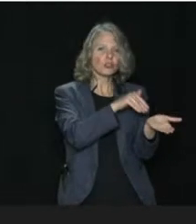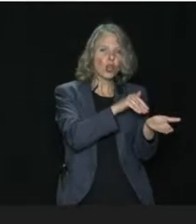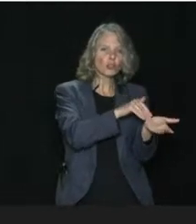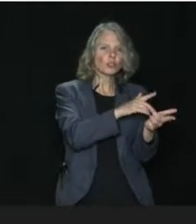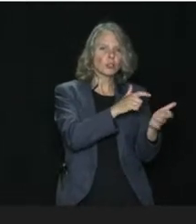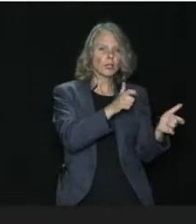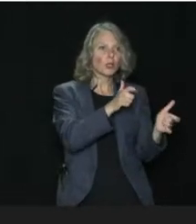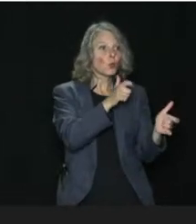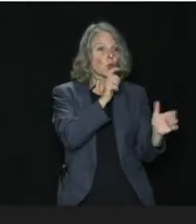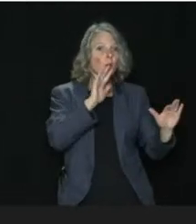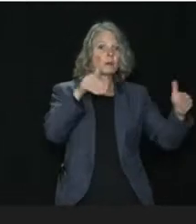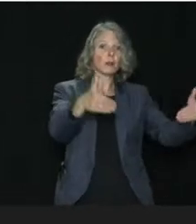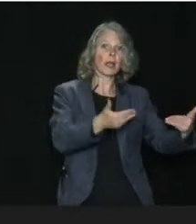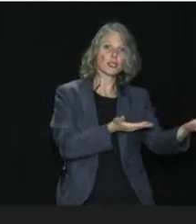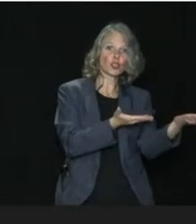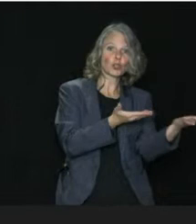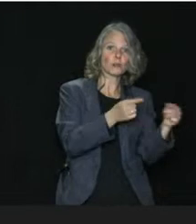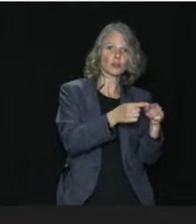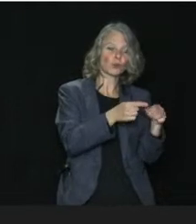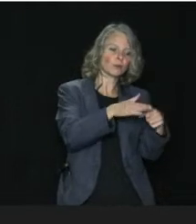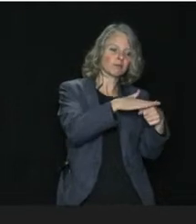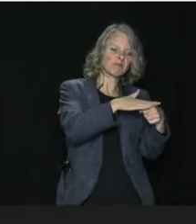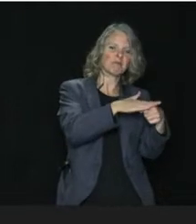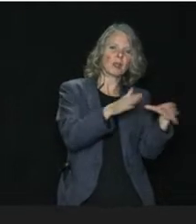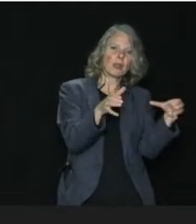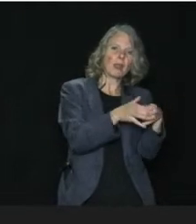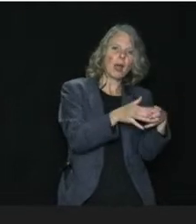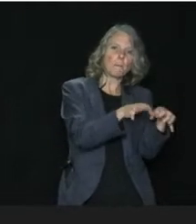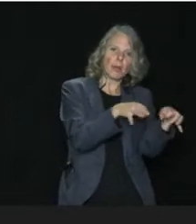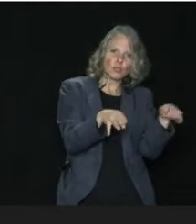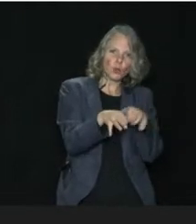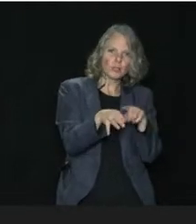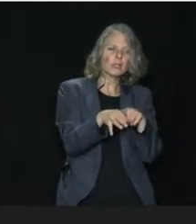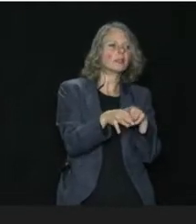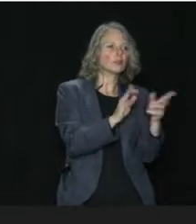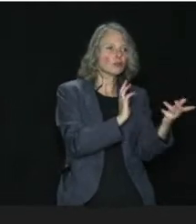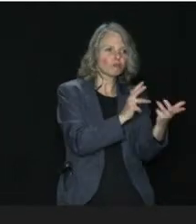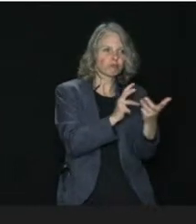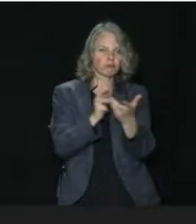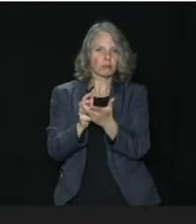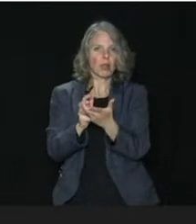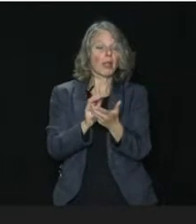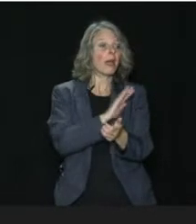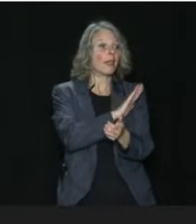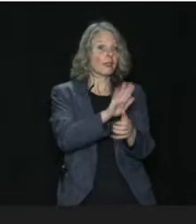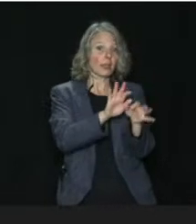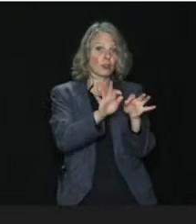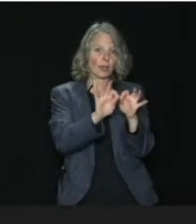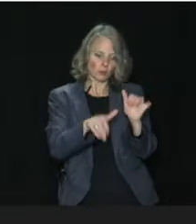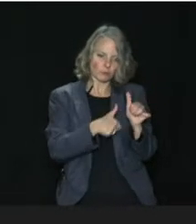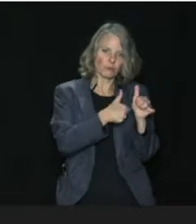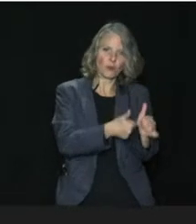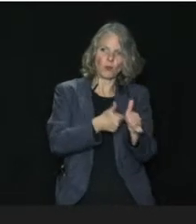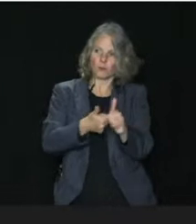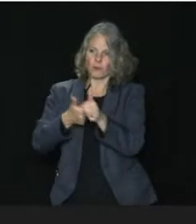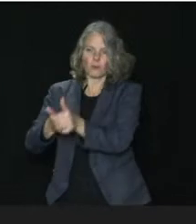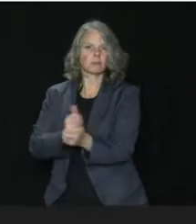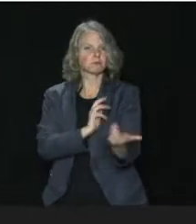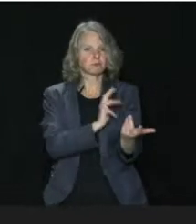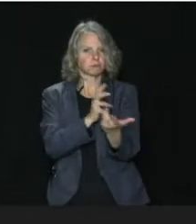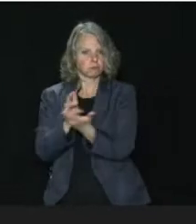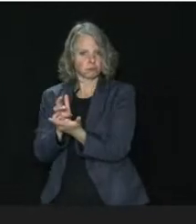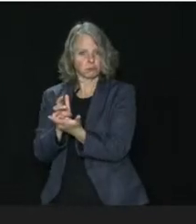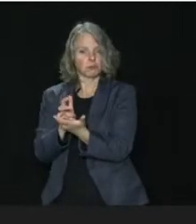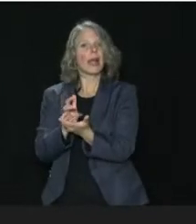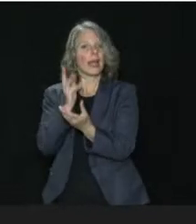serving racialized and ethnic communities across Canada to address their questions and concerns by making information